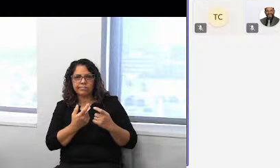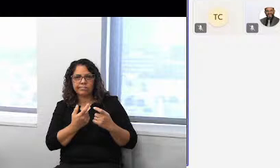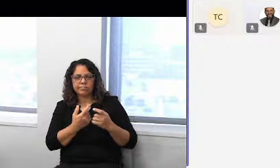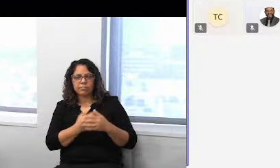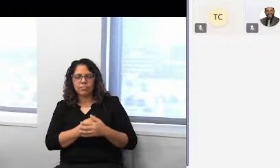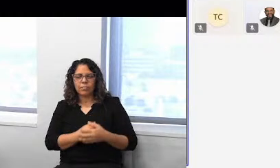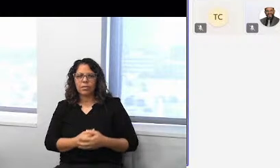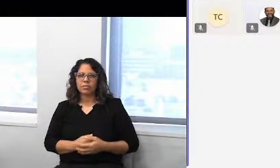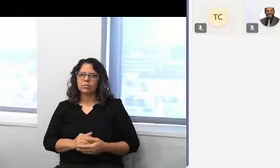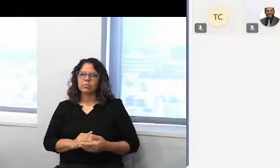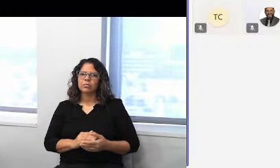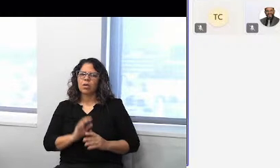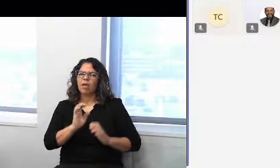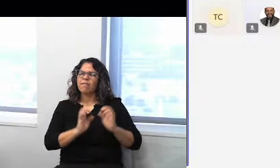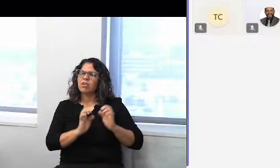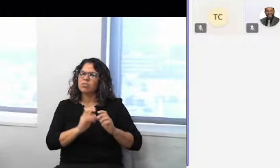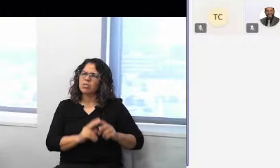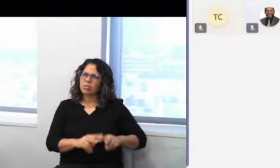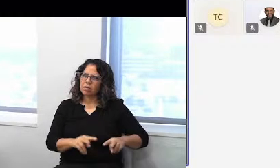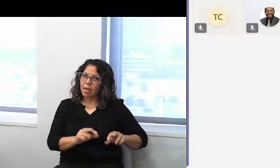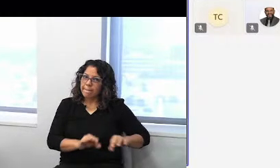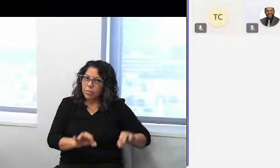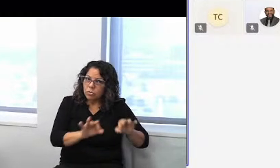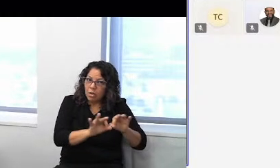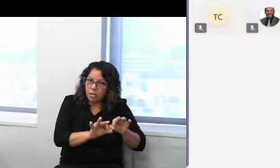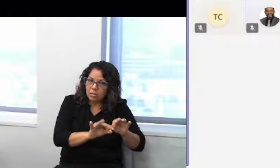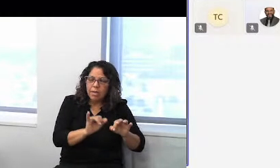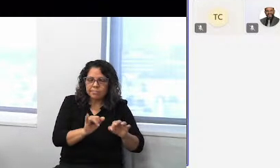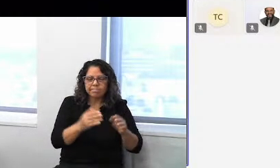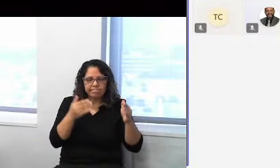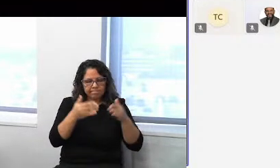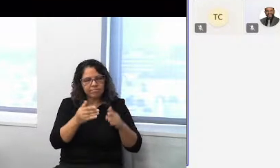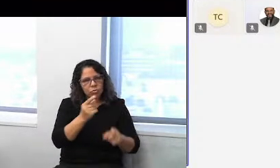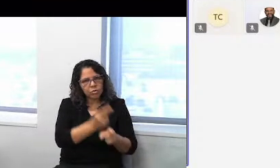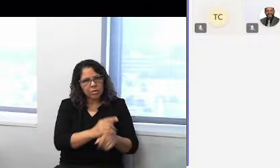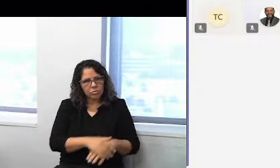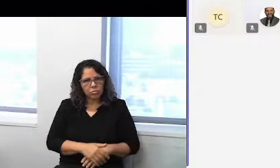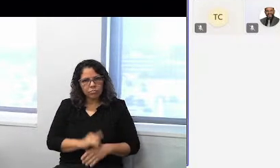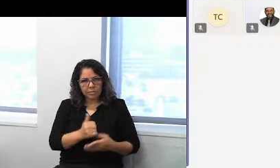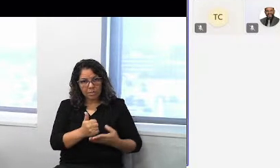are focusing on the right things. Does that help? Yeah, thank you. I have a follow-up. If